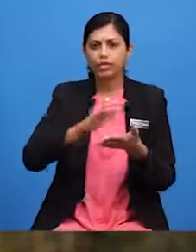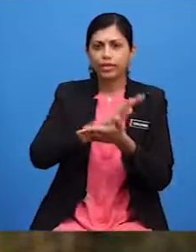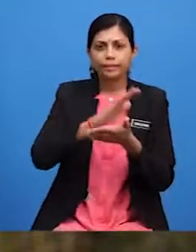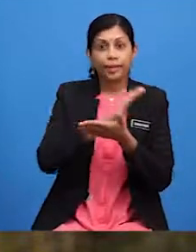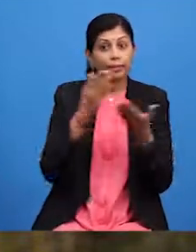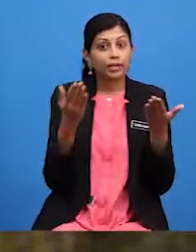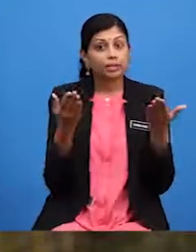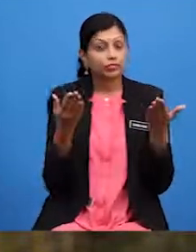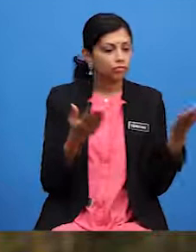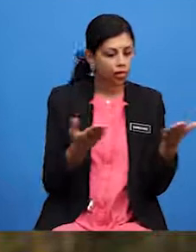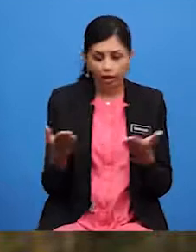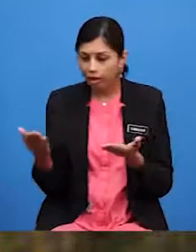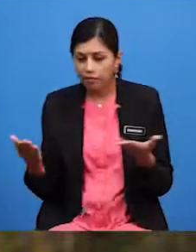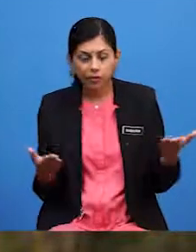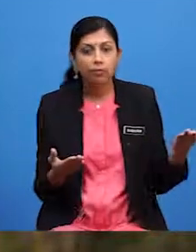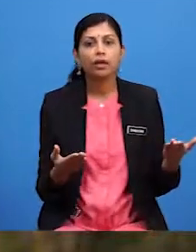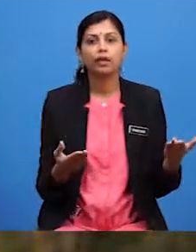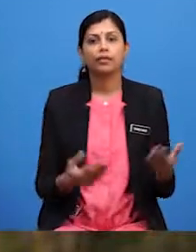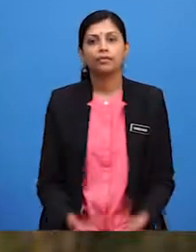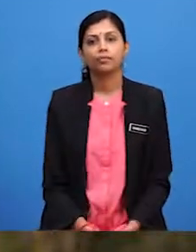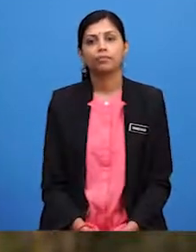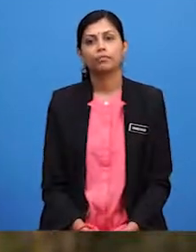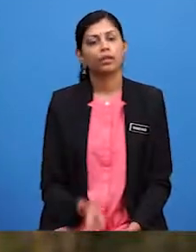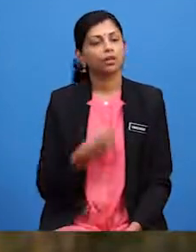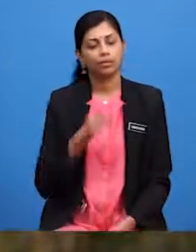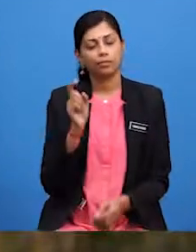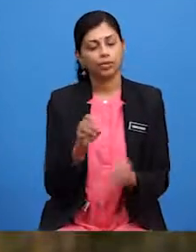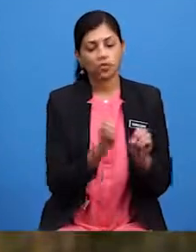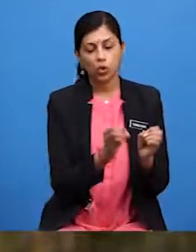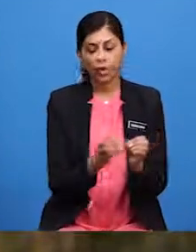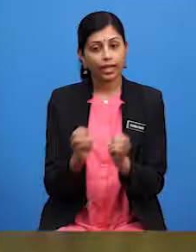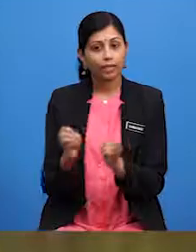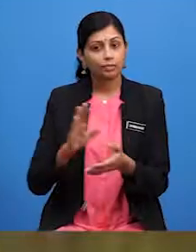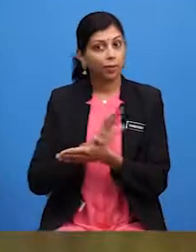They're everywhere. I really need to get my papers organized here.